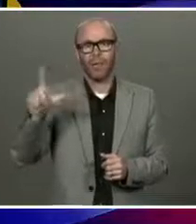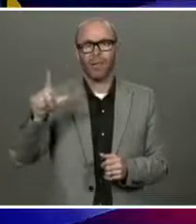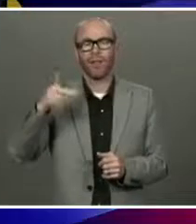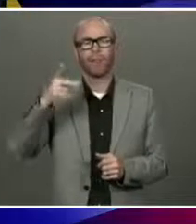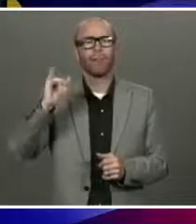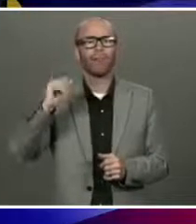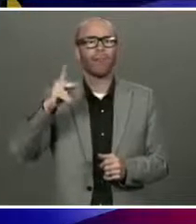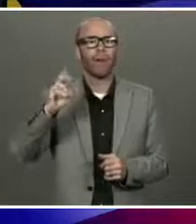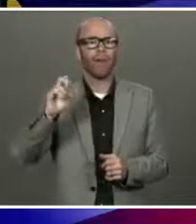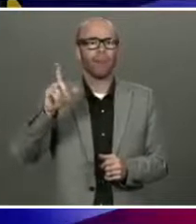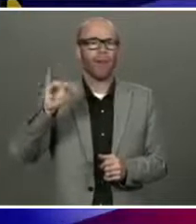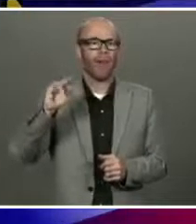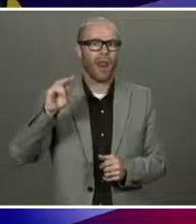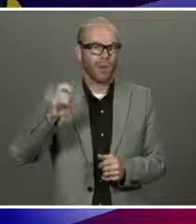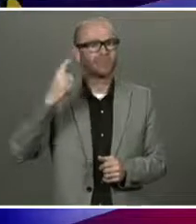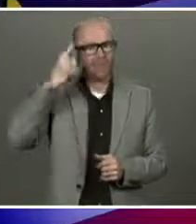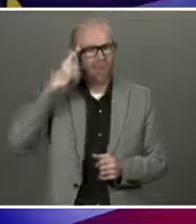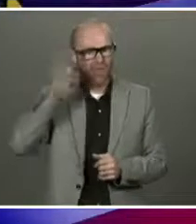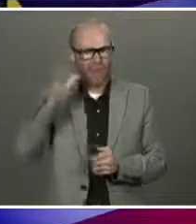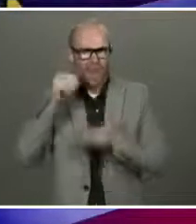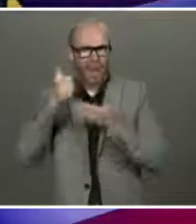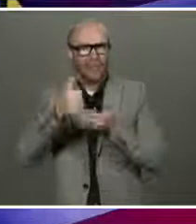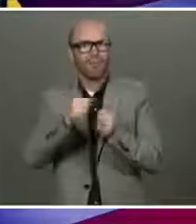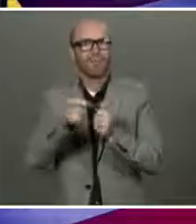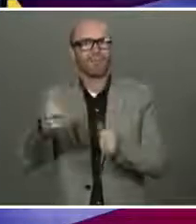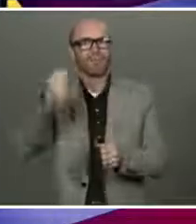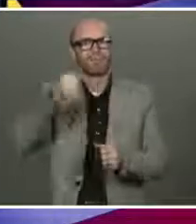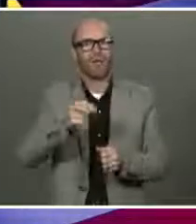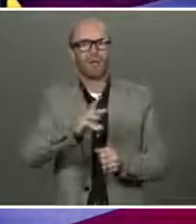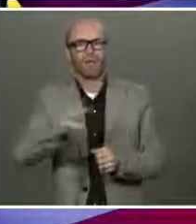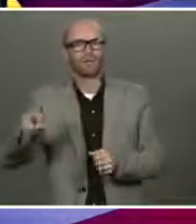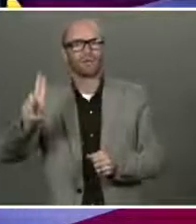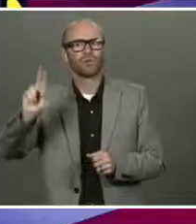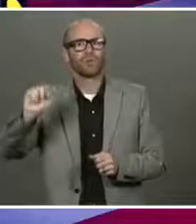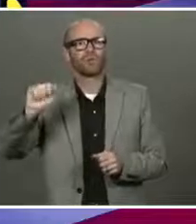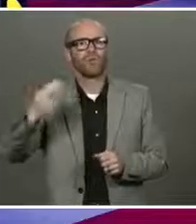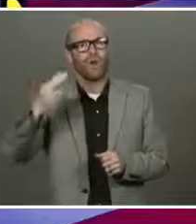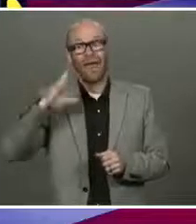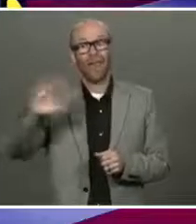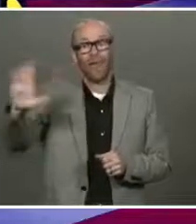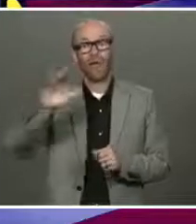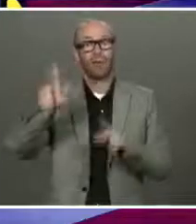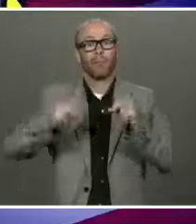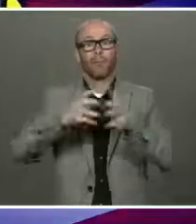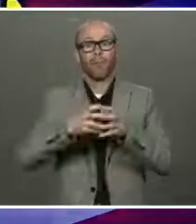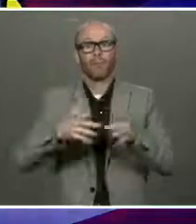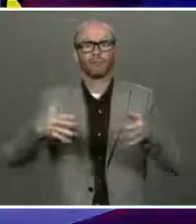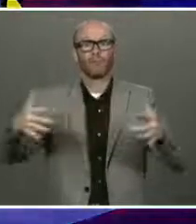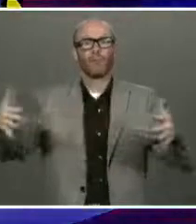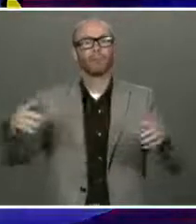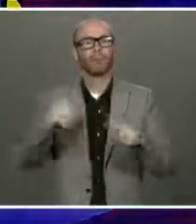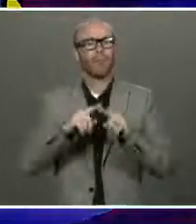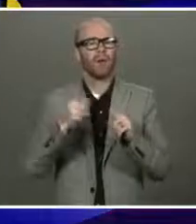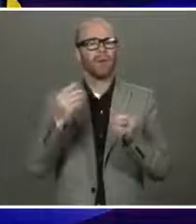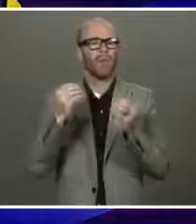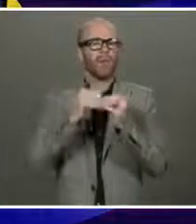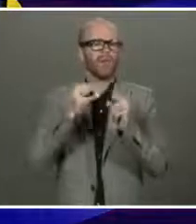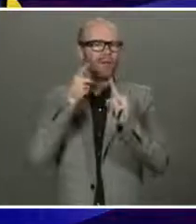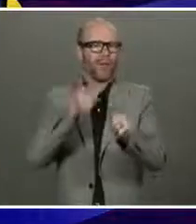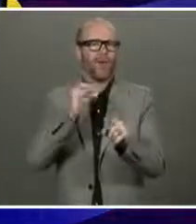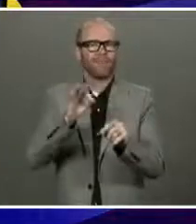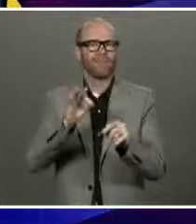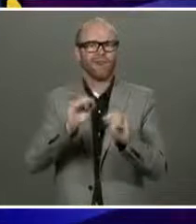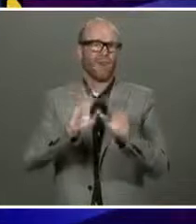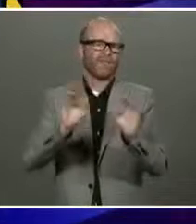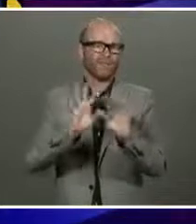key for southwestern Utah to keep up with its population growth. So more of a point of clarification, really, is when you talk about the potential